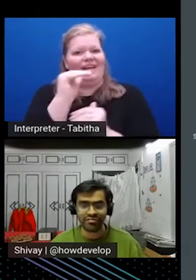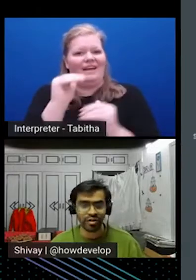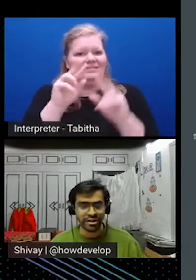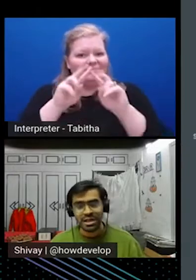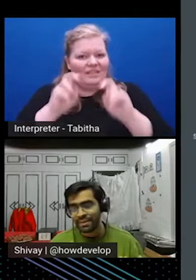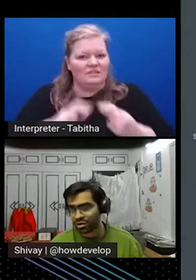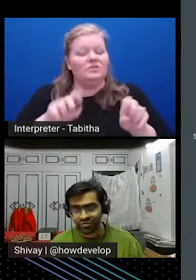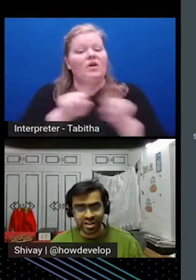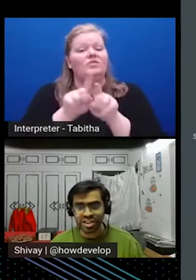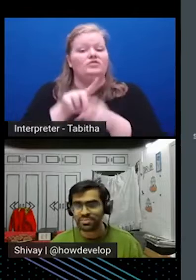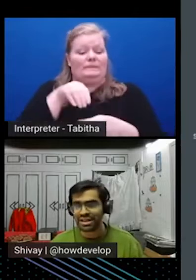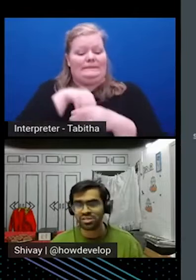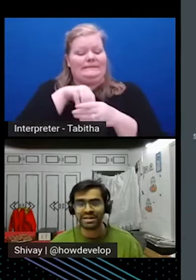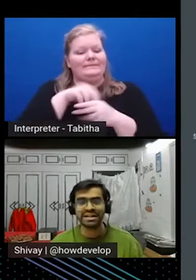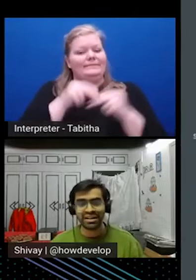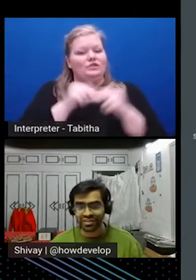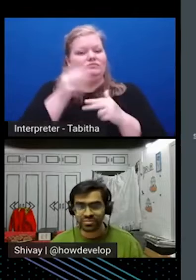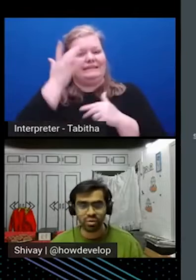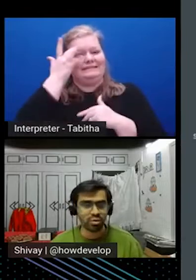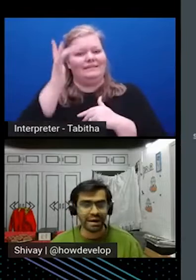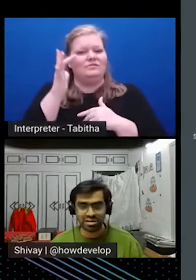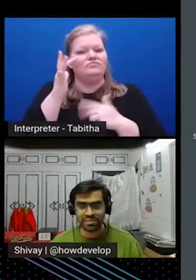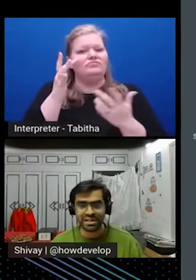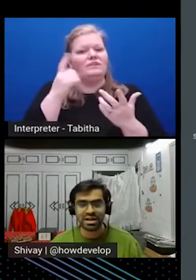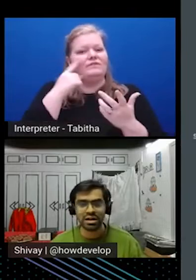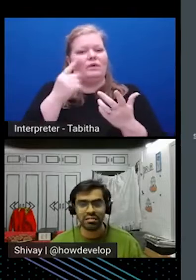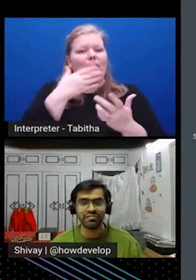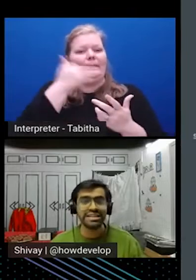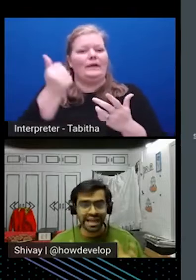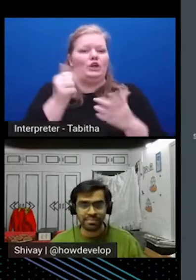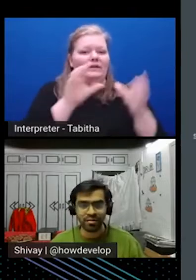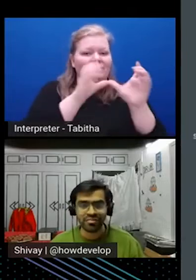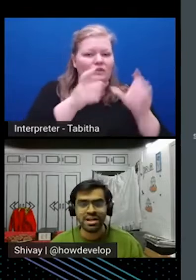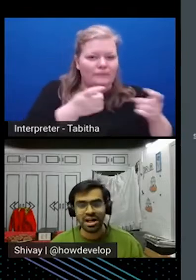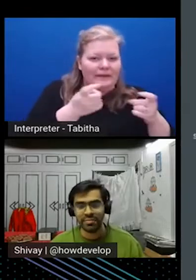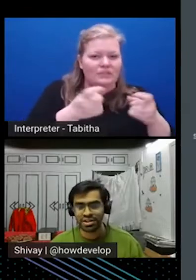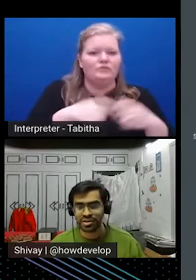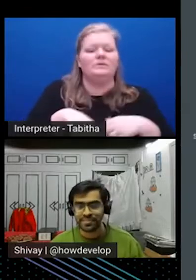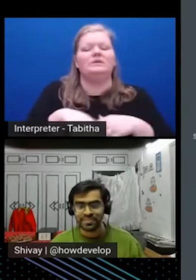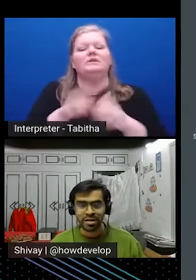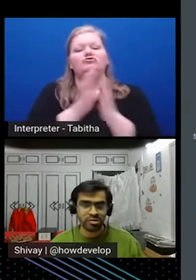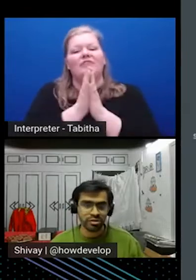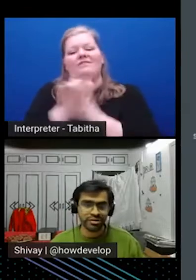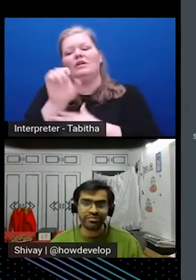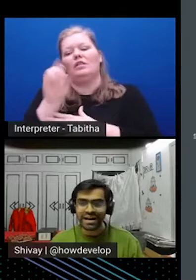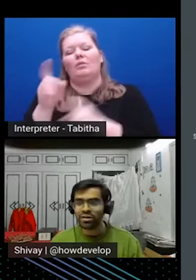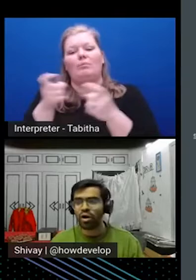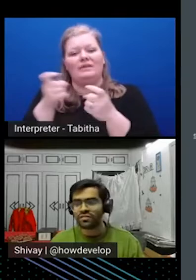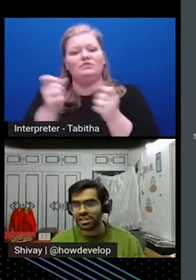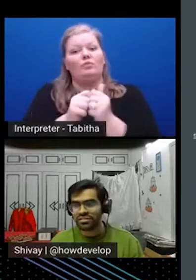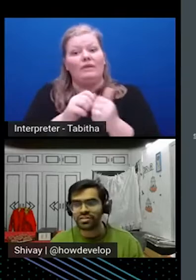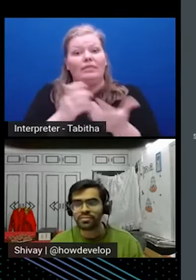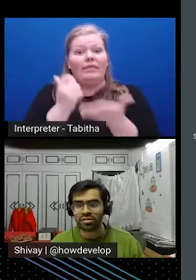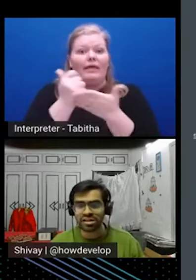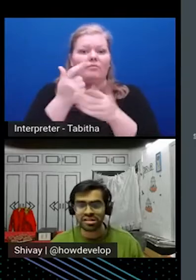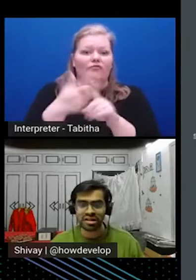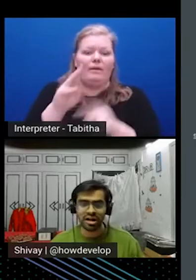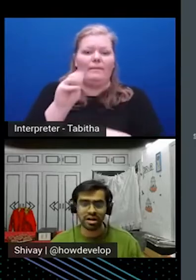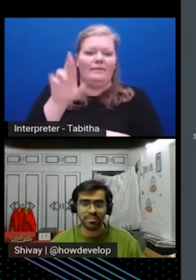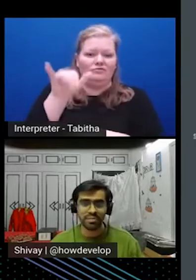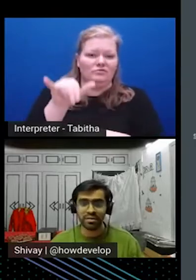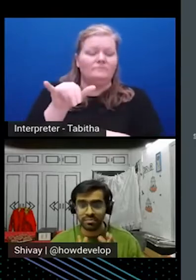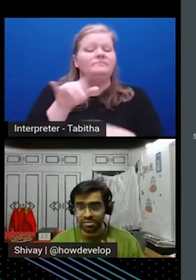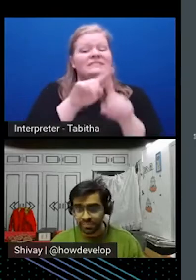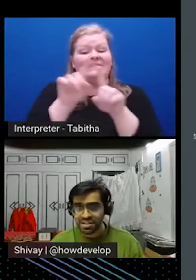intelligence for better configuration management, traffic load management with the help of Meshery. So you can find all of these different projects.